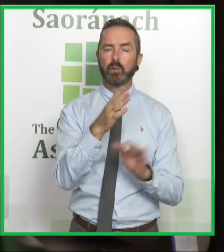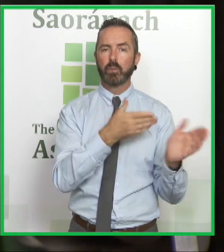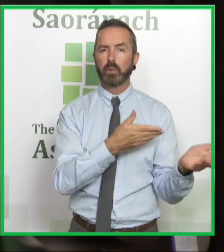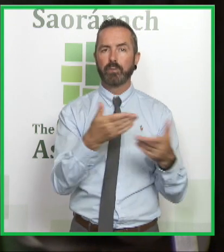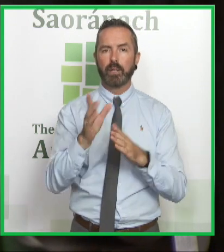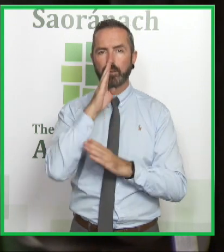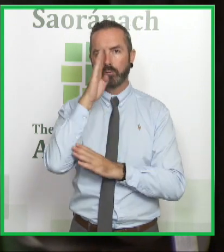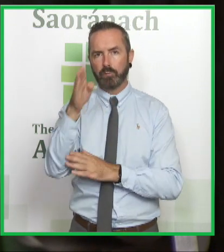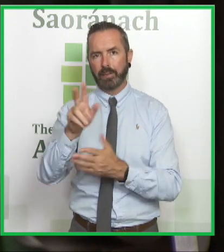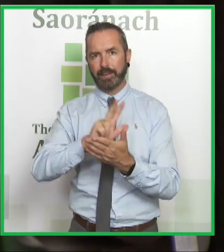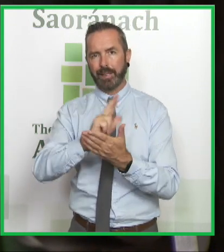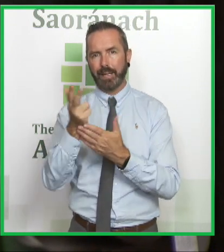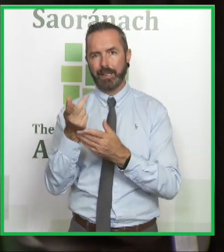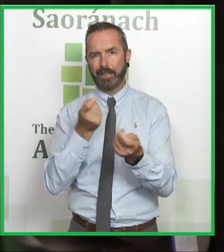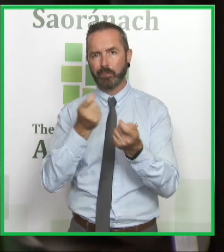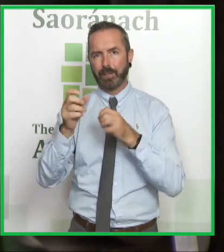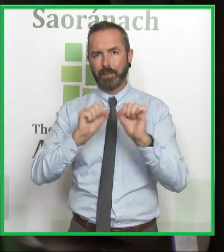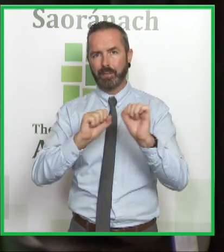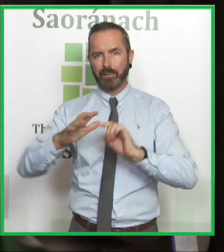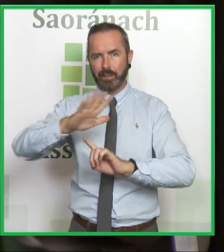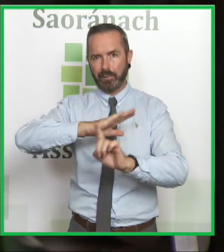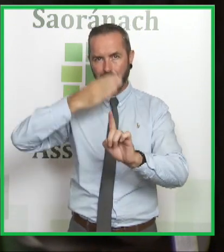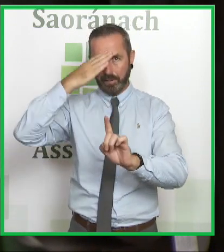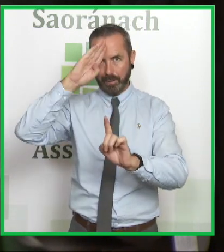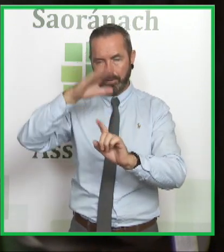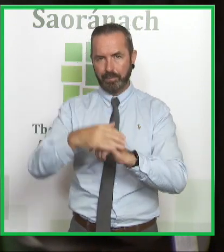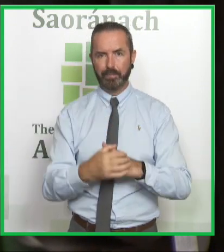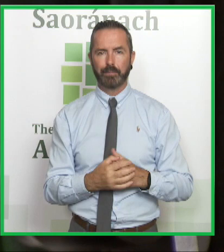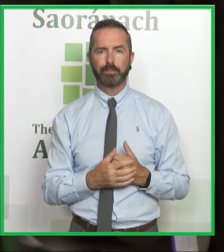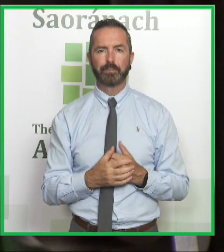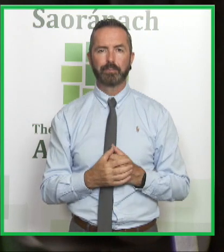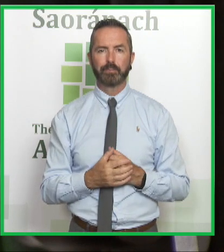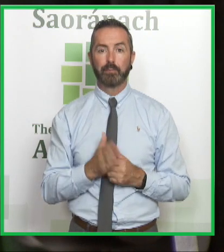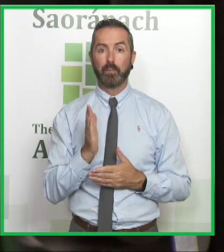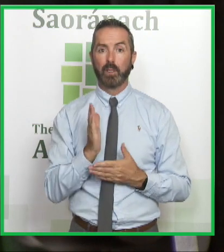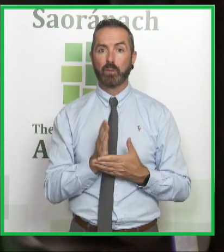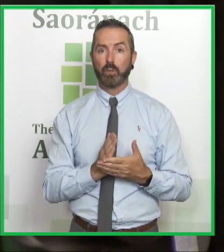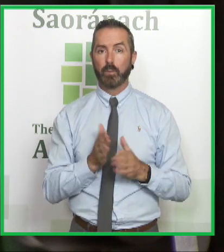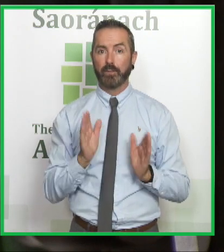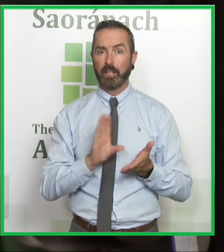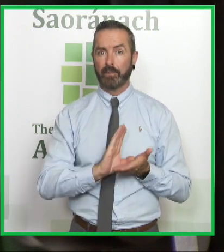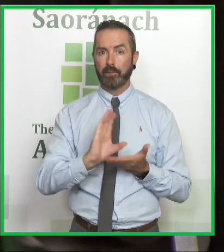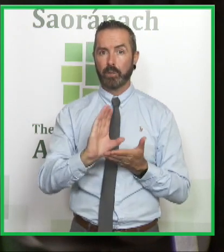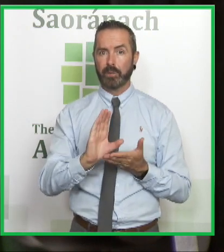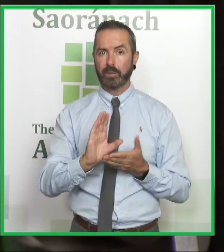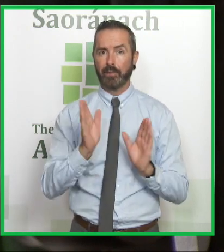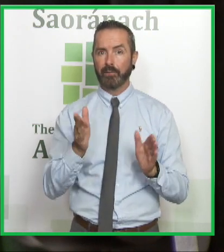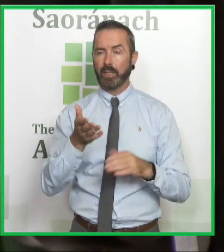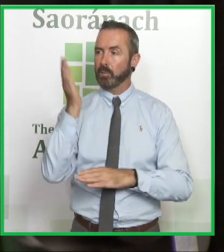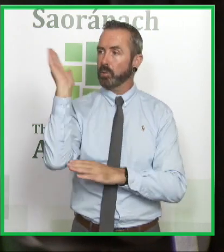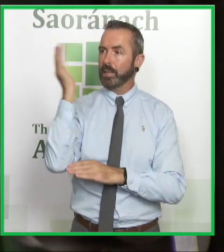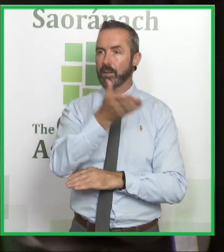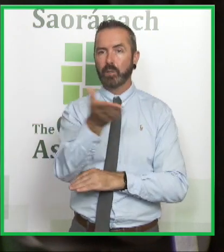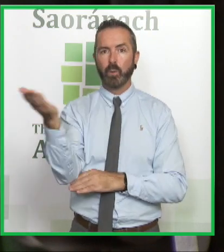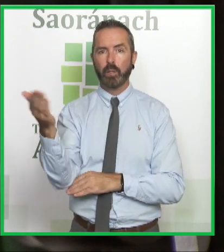to 18 drug treatment services throughout the country. Some of those we fund have actually spoken to the Assembly,